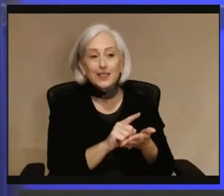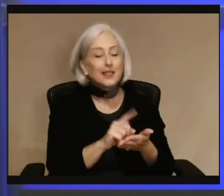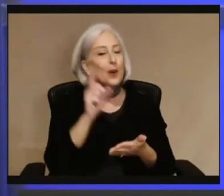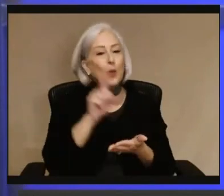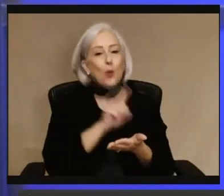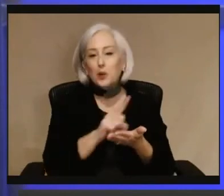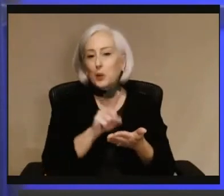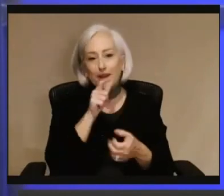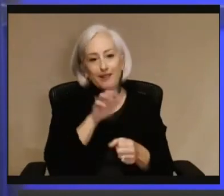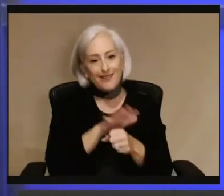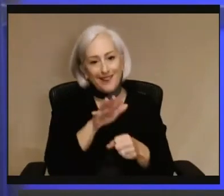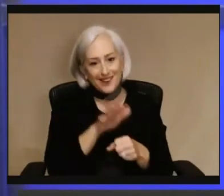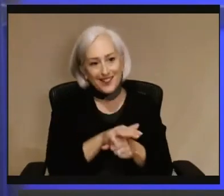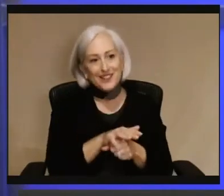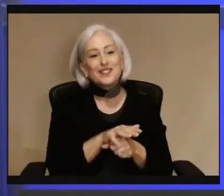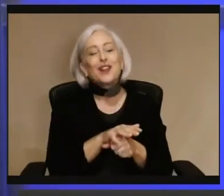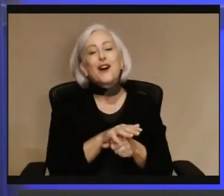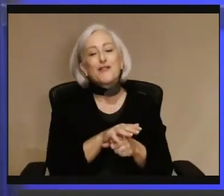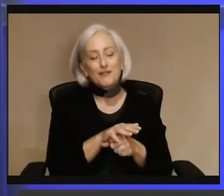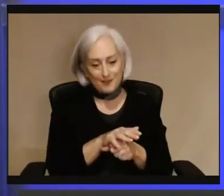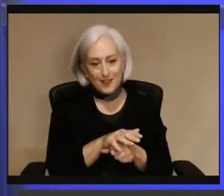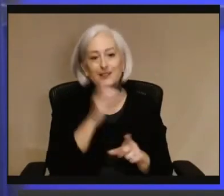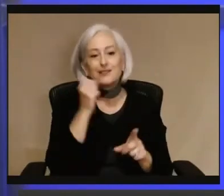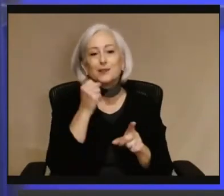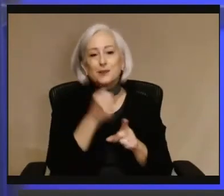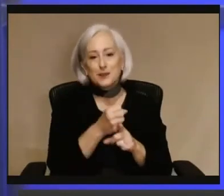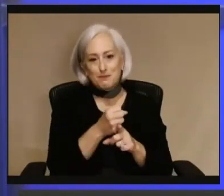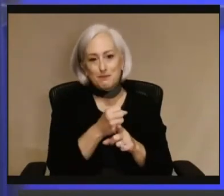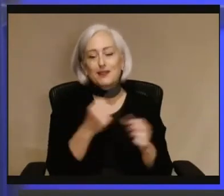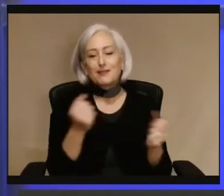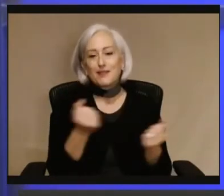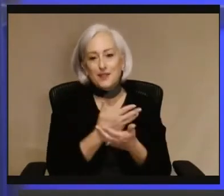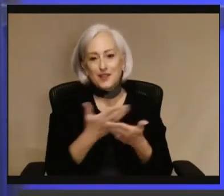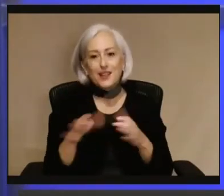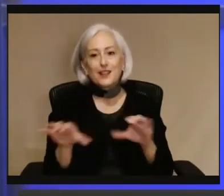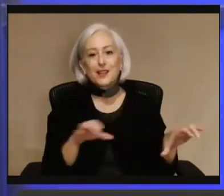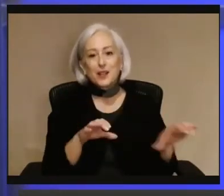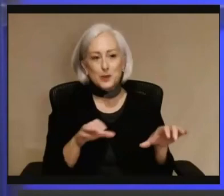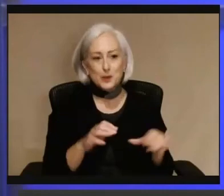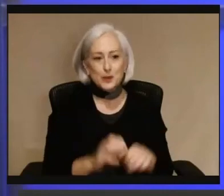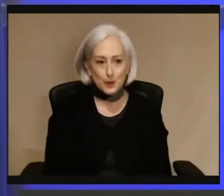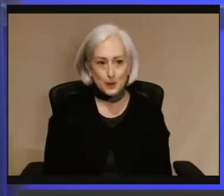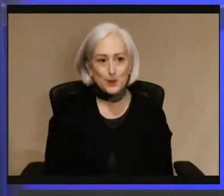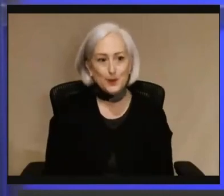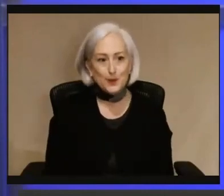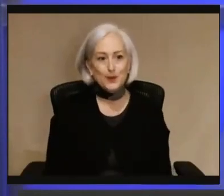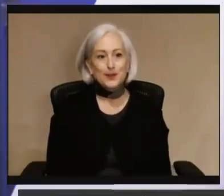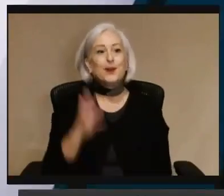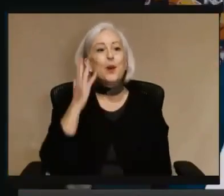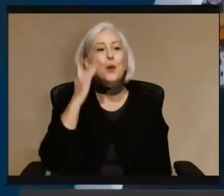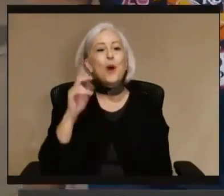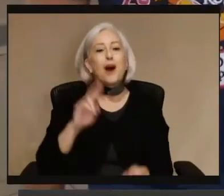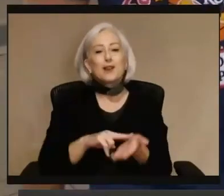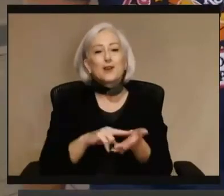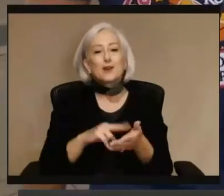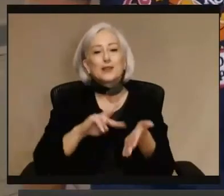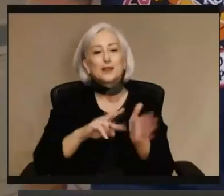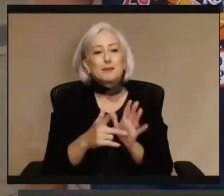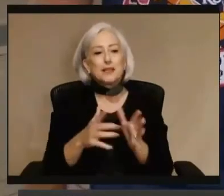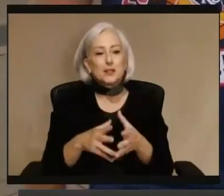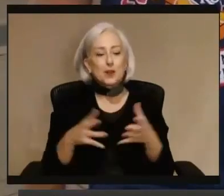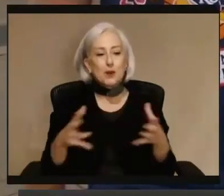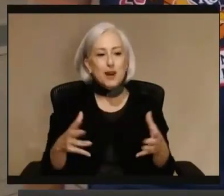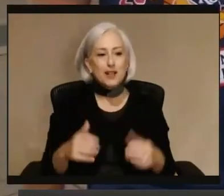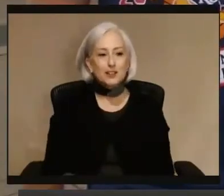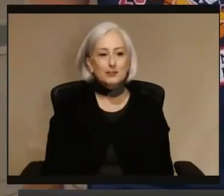our appreciation and our gratitude for all they do. And we ask some of you why nurses mean so much. I have a lot of respect